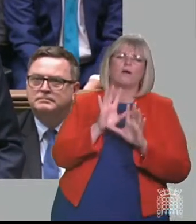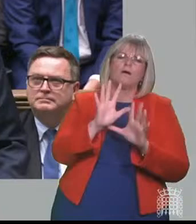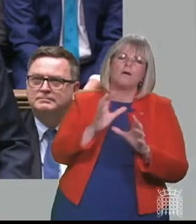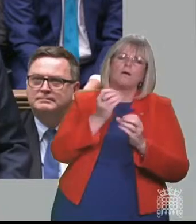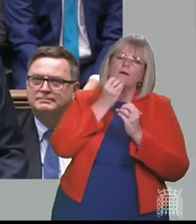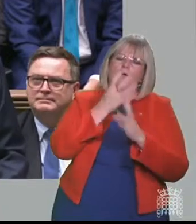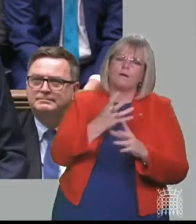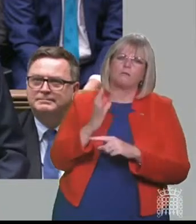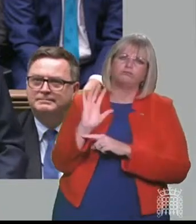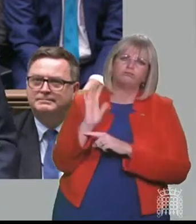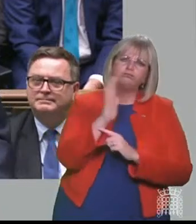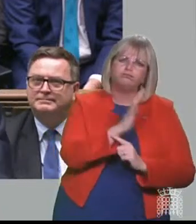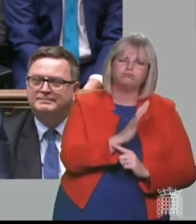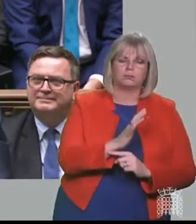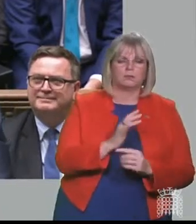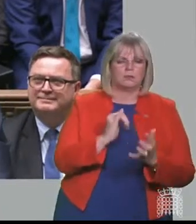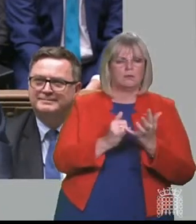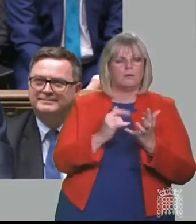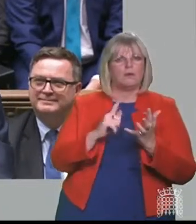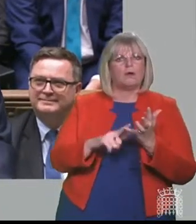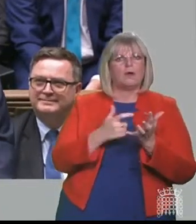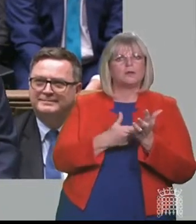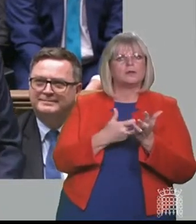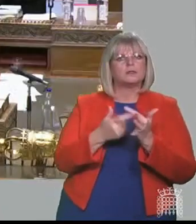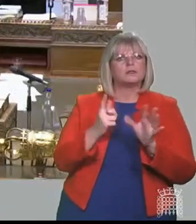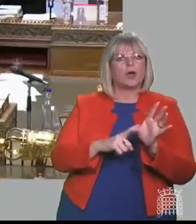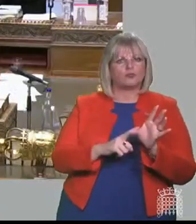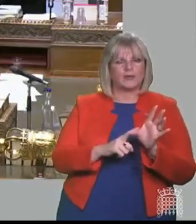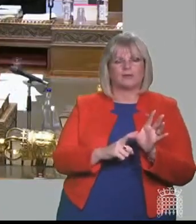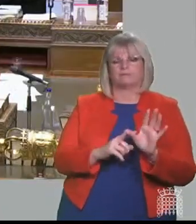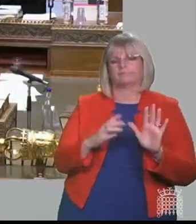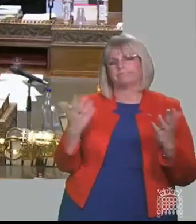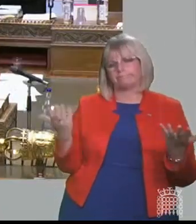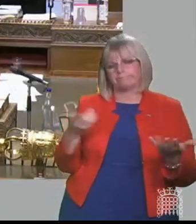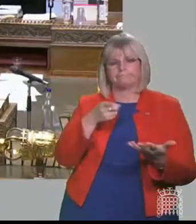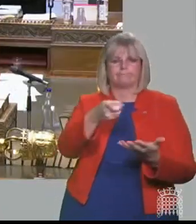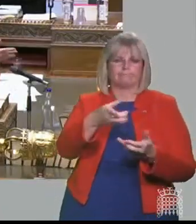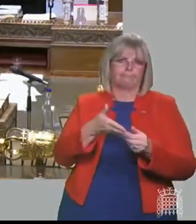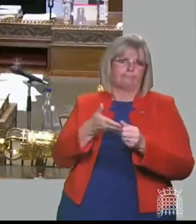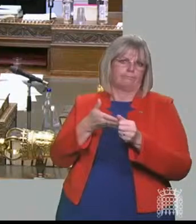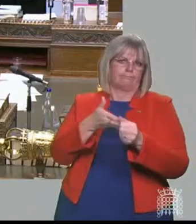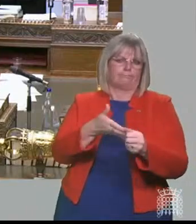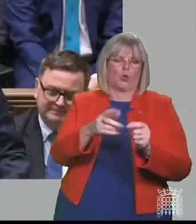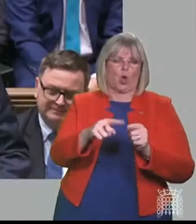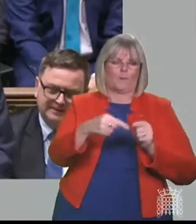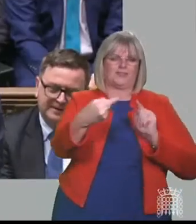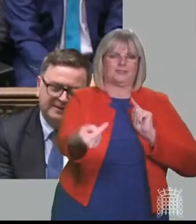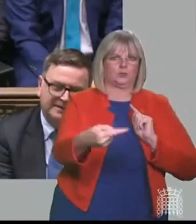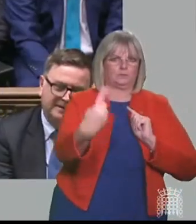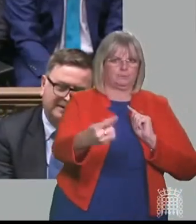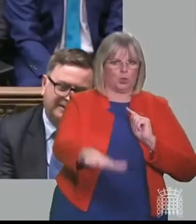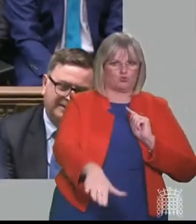country, namely Surrey, where, of course, the Leader of the Opposition grew up. We don't get everything right.